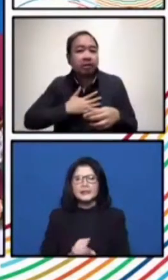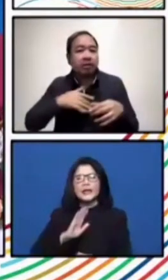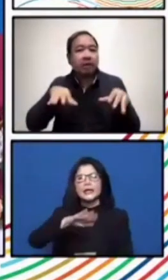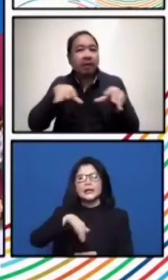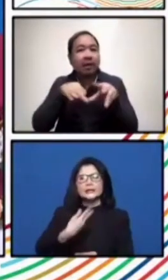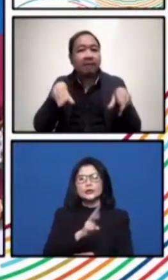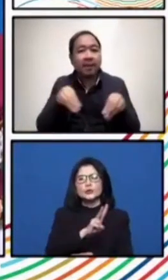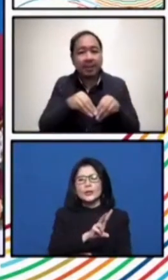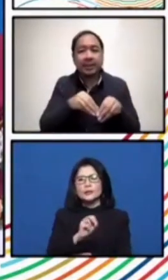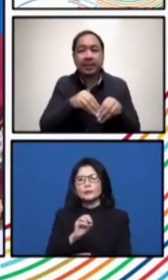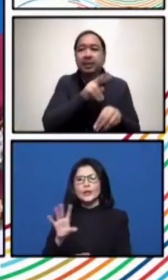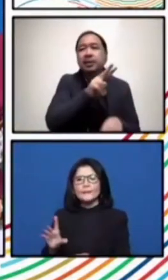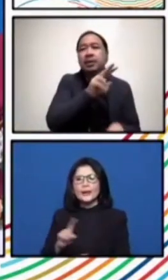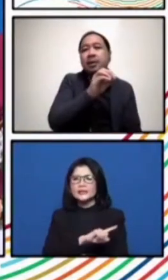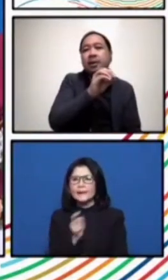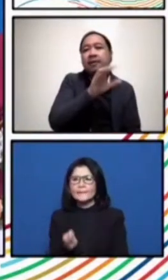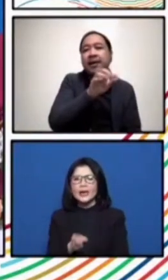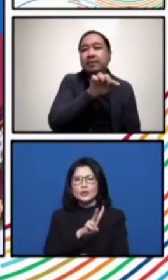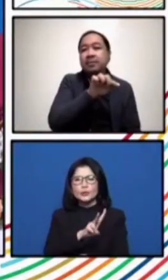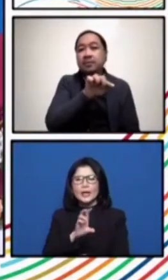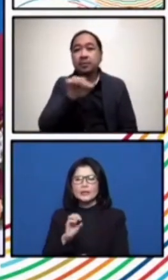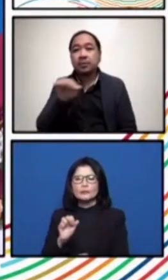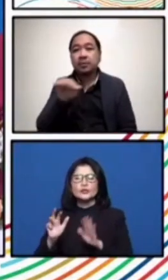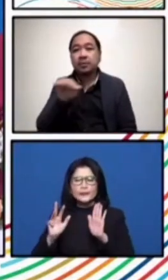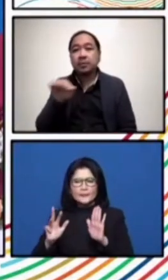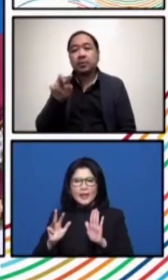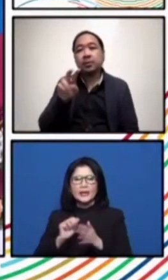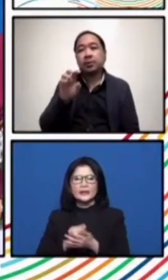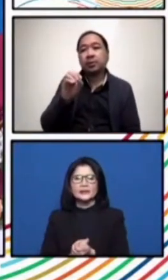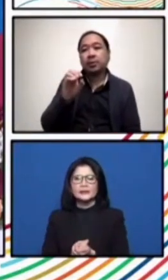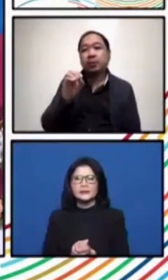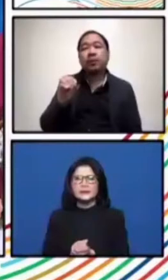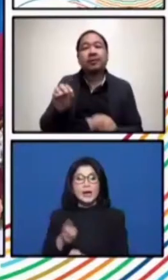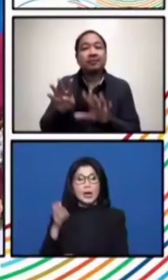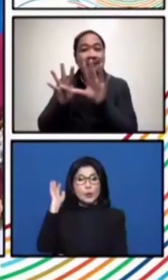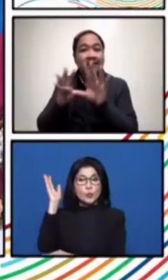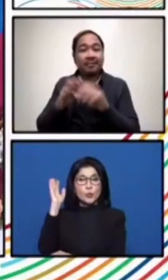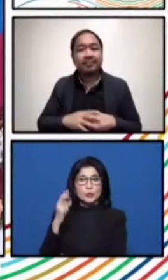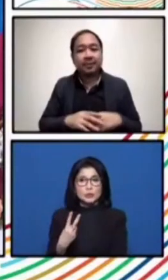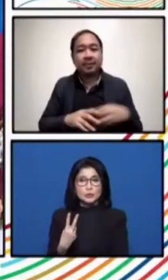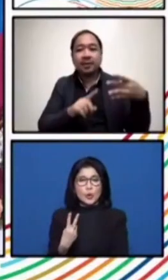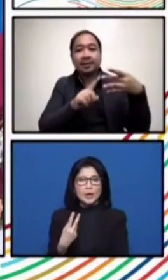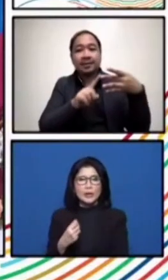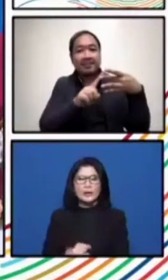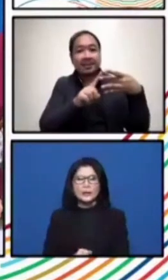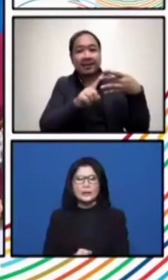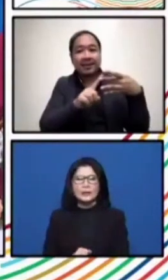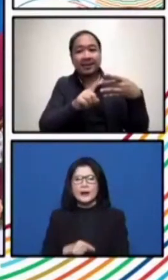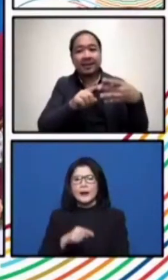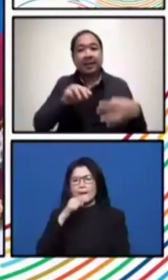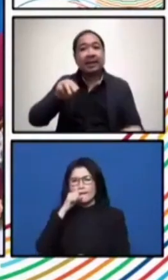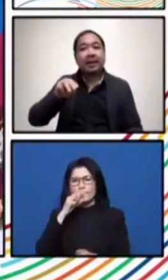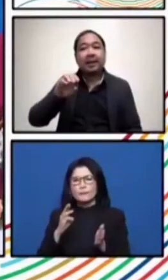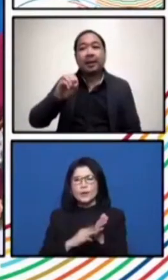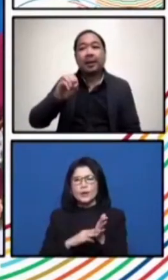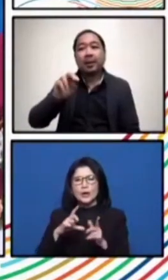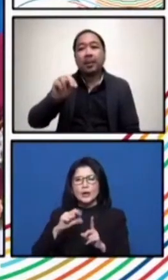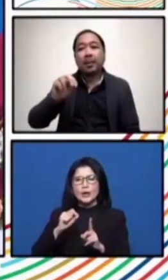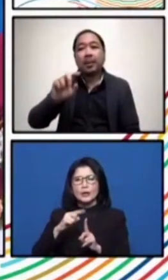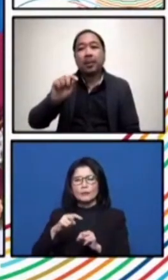until 2009. the second one is Mr Monty and Bhutan from